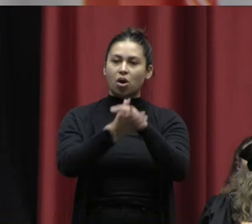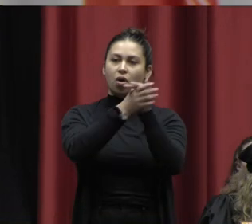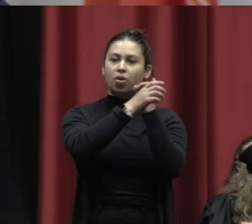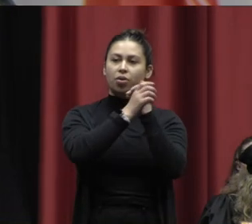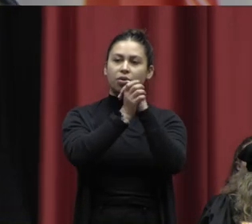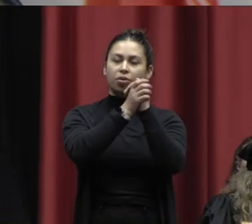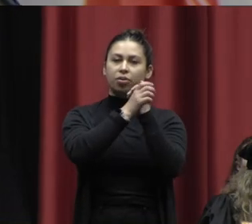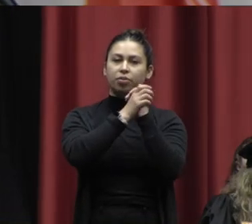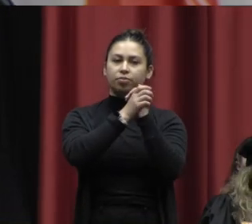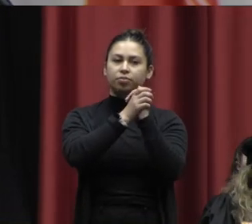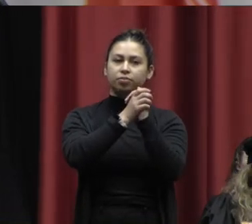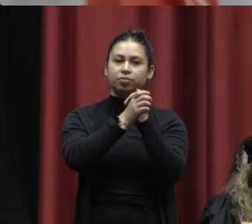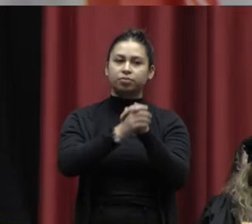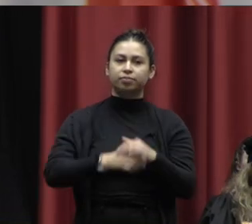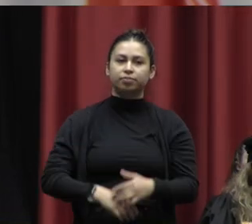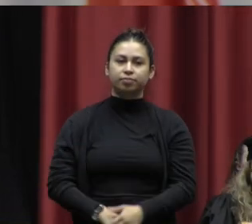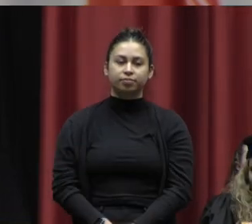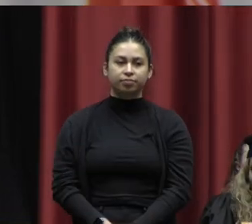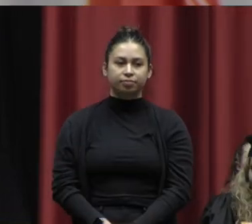Congratulations, and you may now be seated.